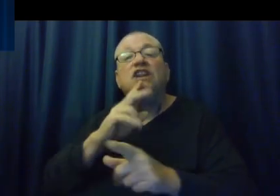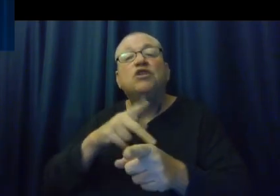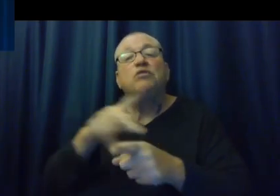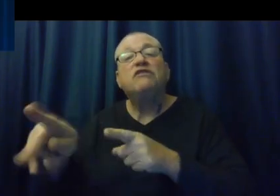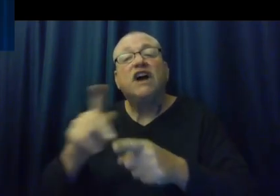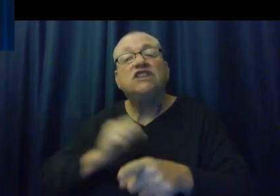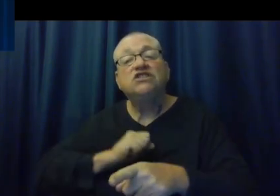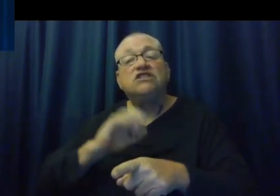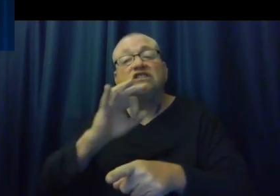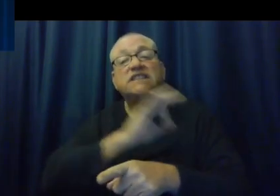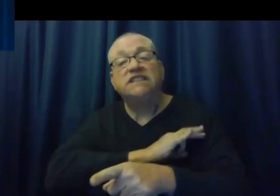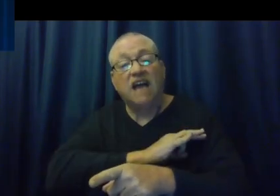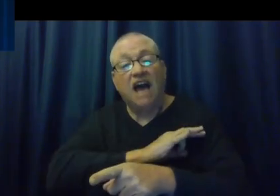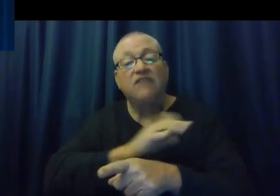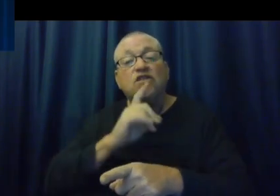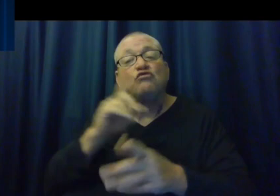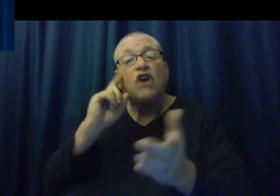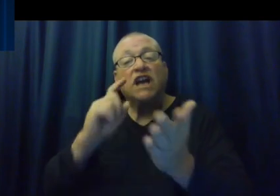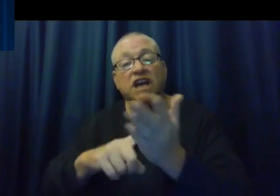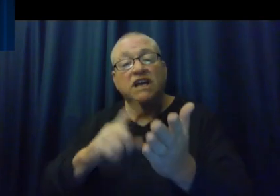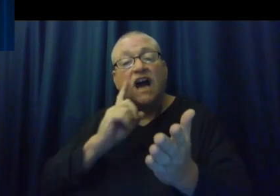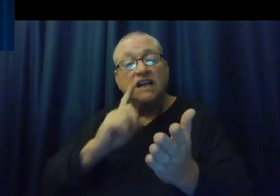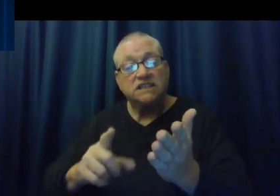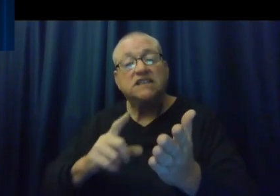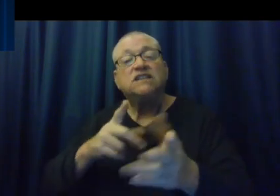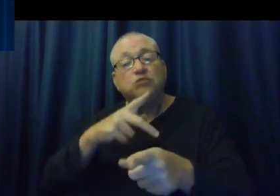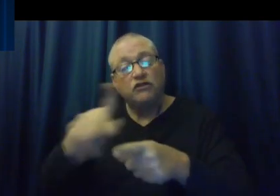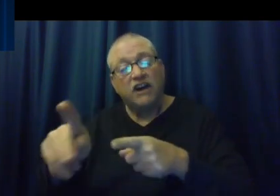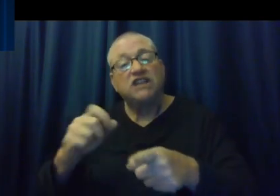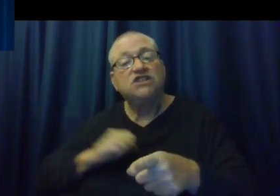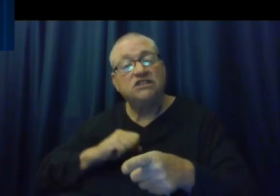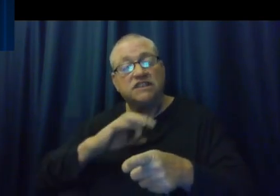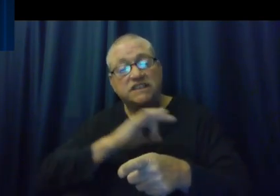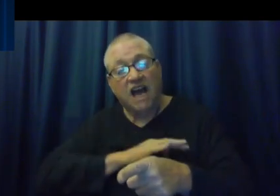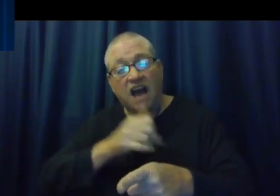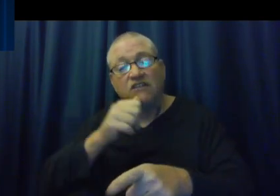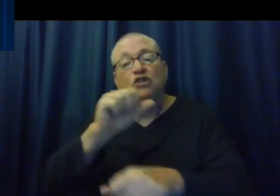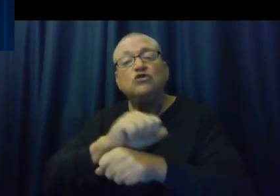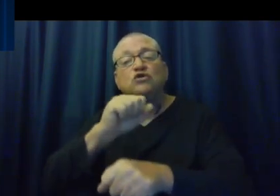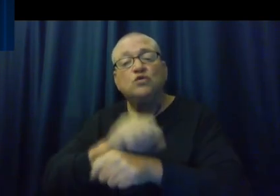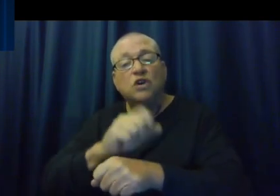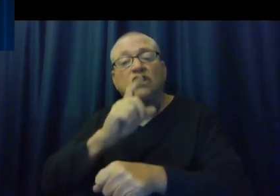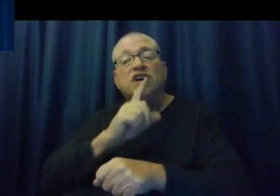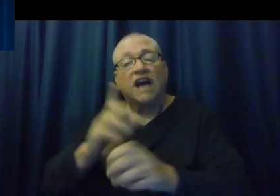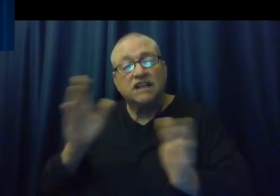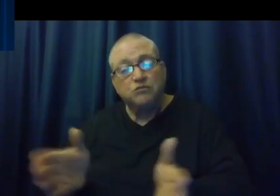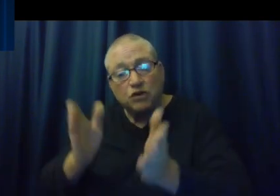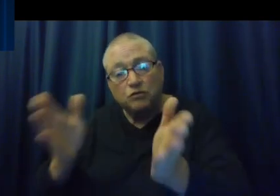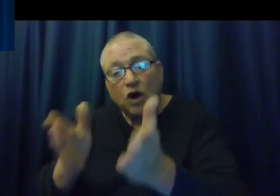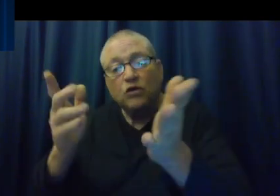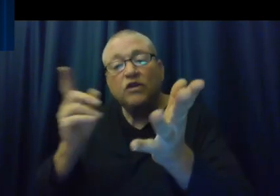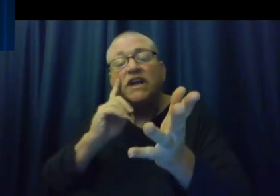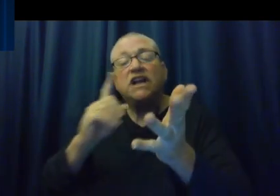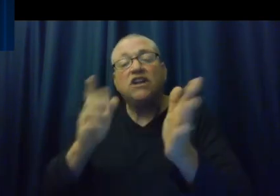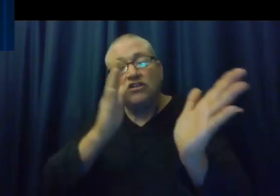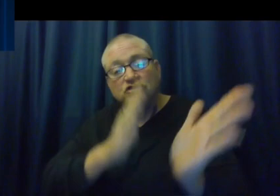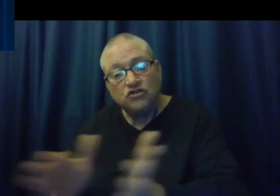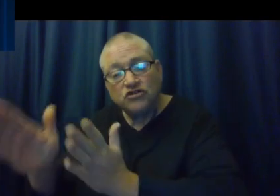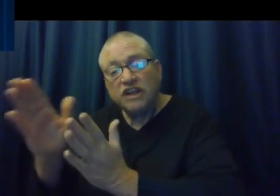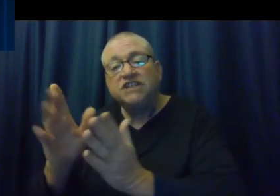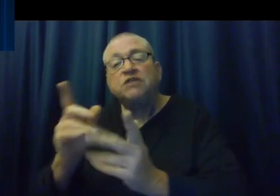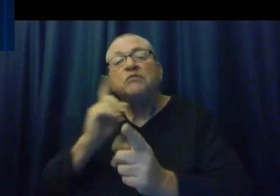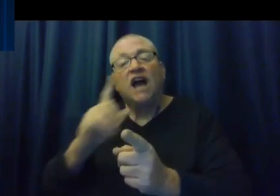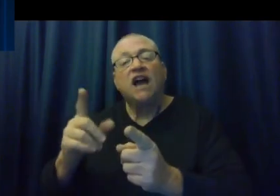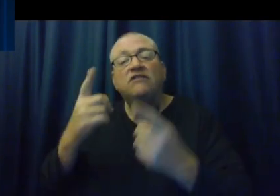The Professional Staff Organization Award for Excellence recognizes a member of the professional staff whose work has promoted Western's strategic